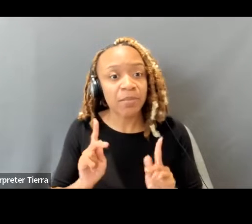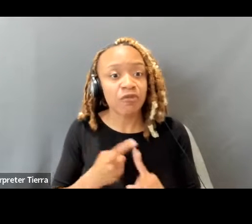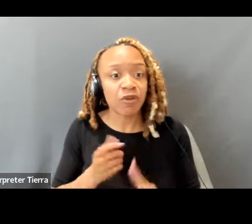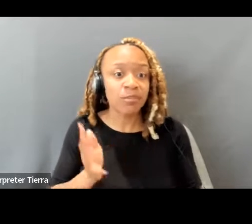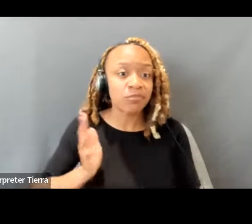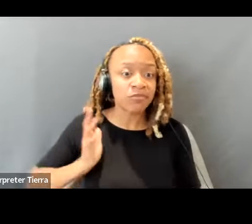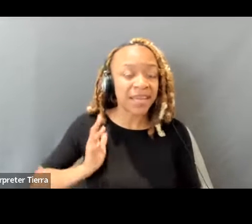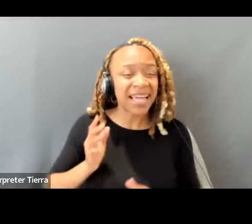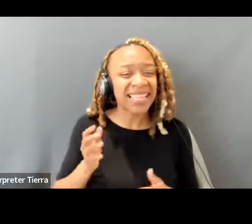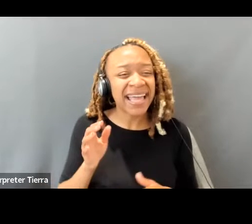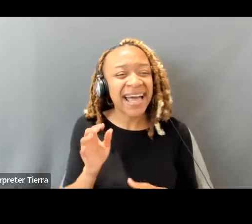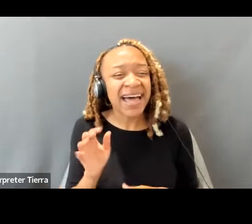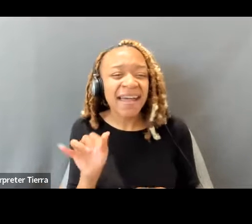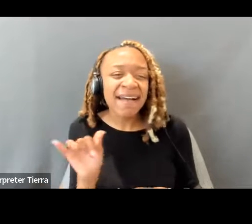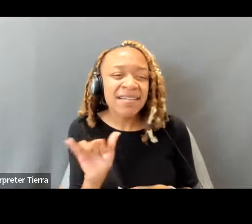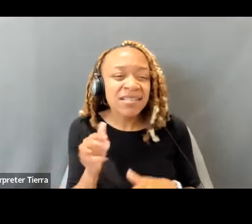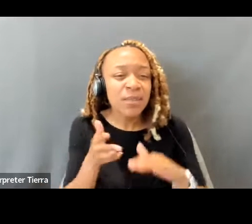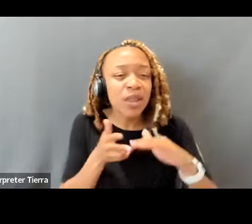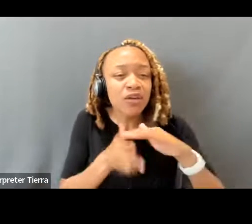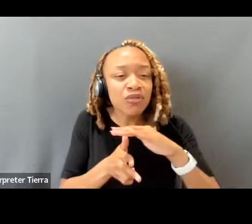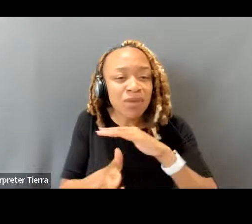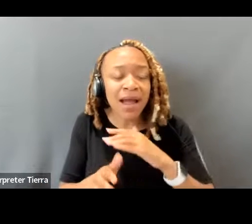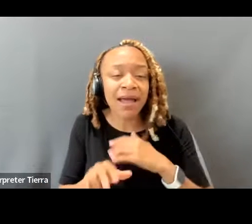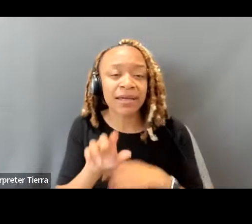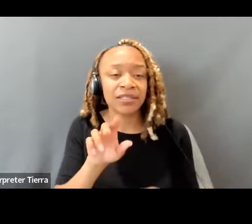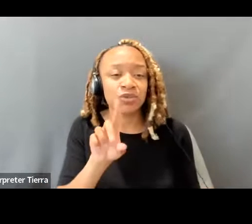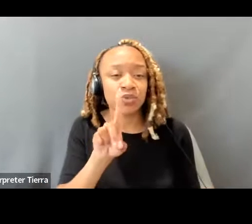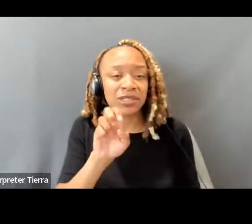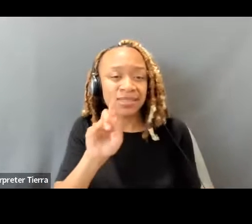similar garage set up or a similar deck set up.